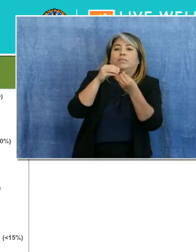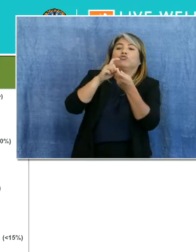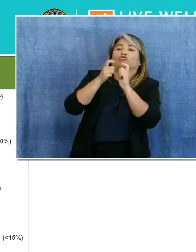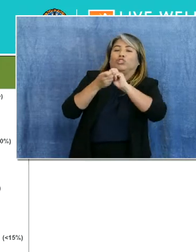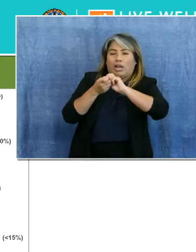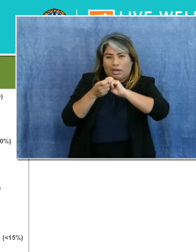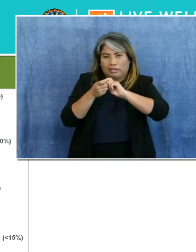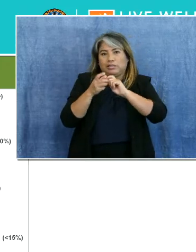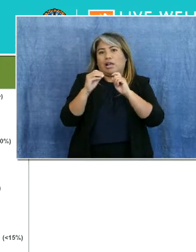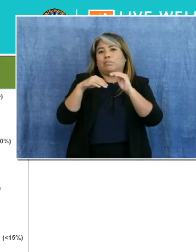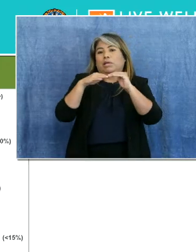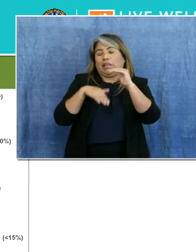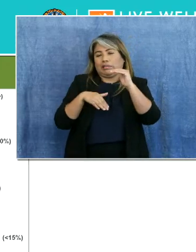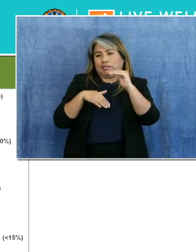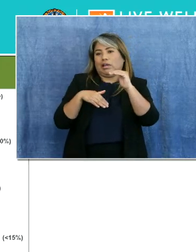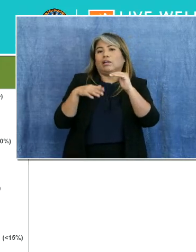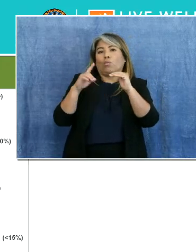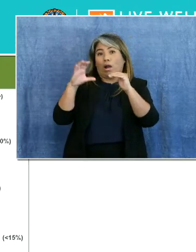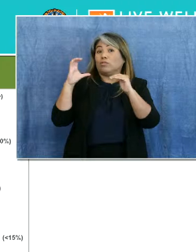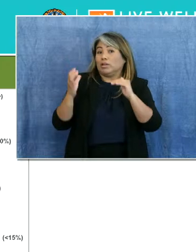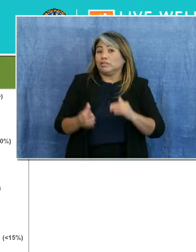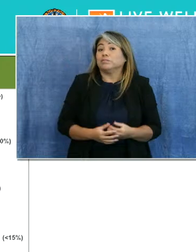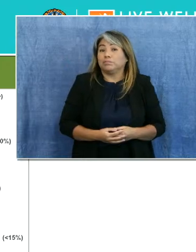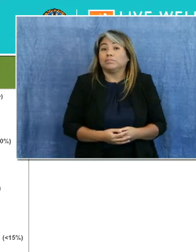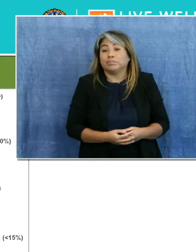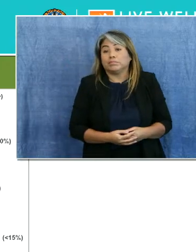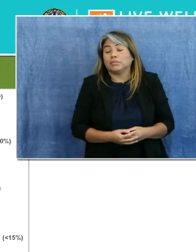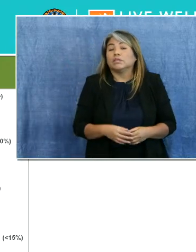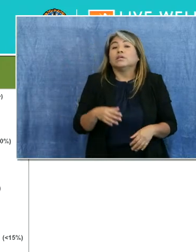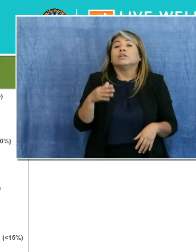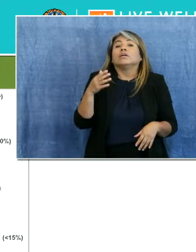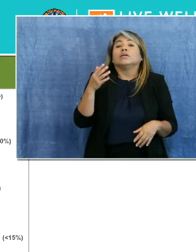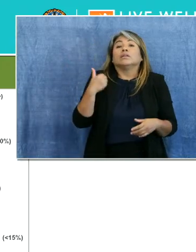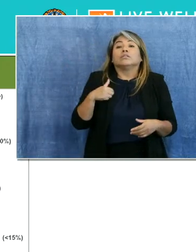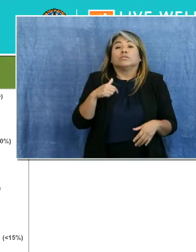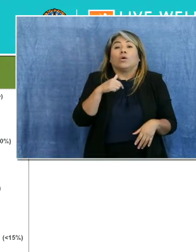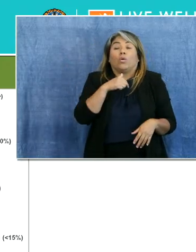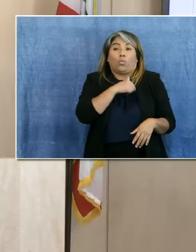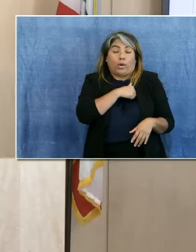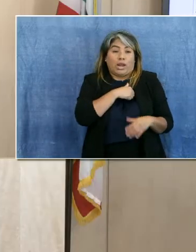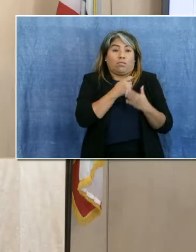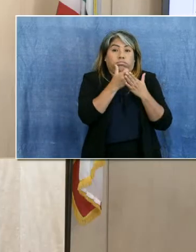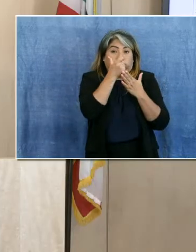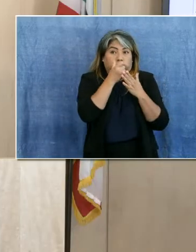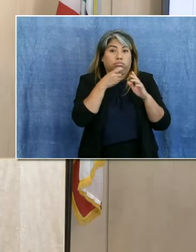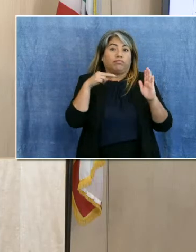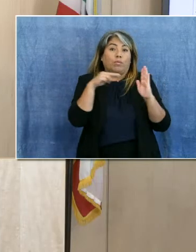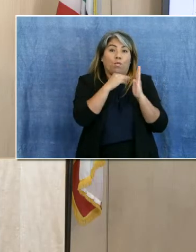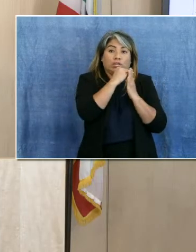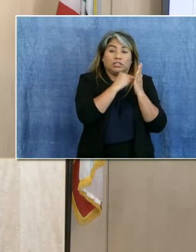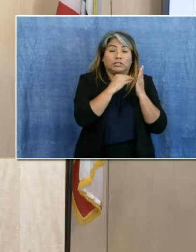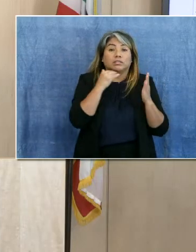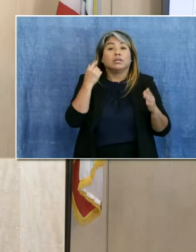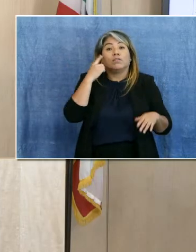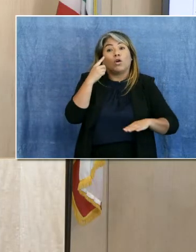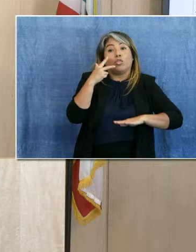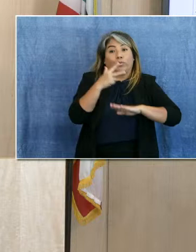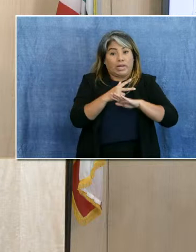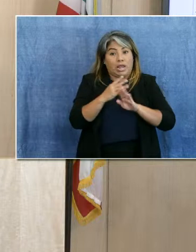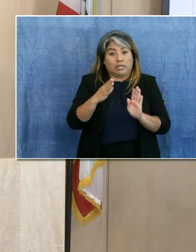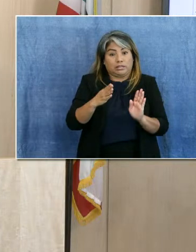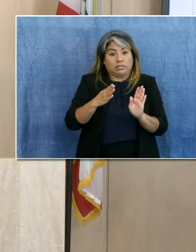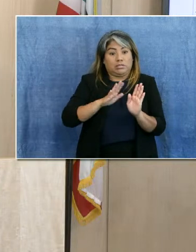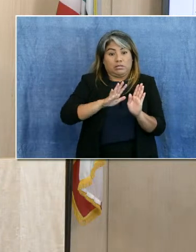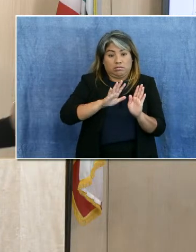to be less than 100. So once we are off, we have to be off for 3 days. If we continue to be off for